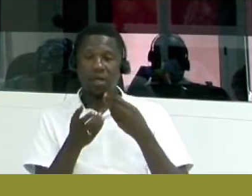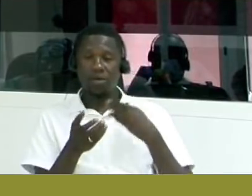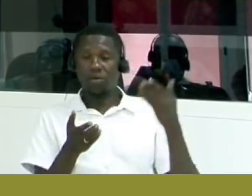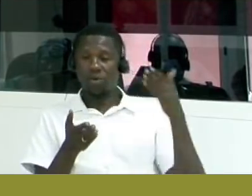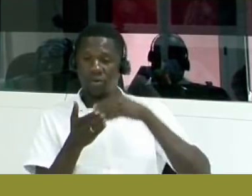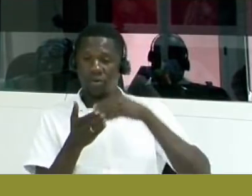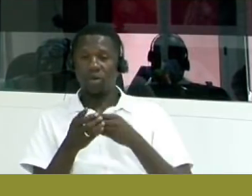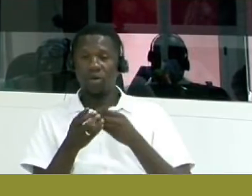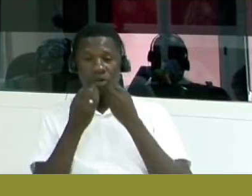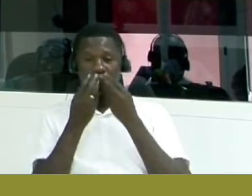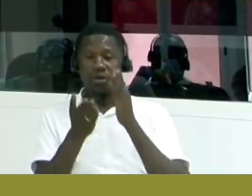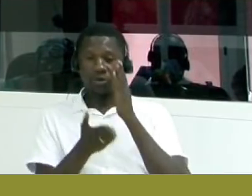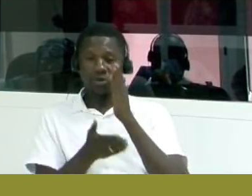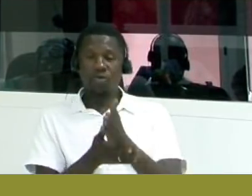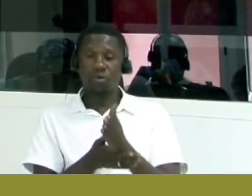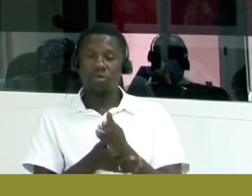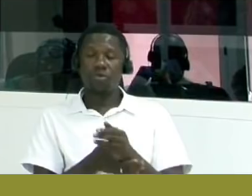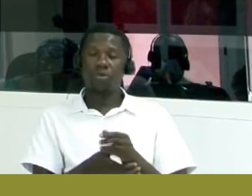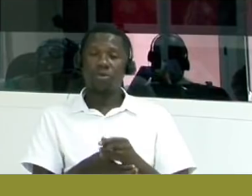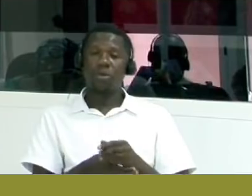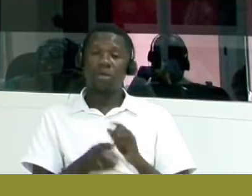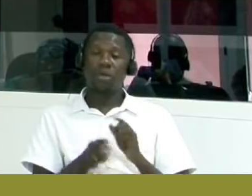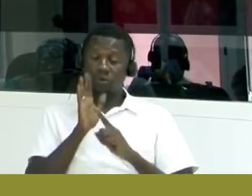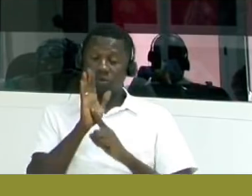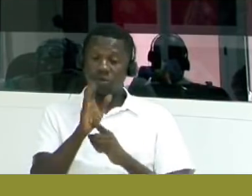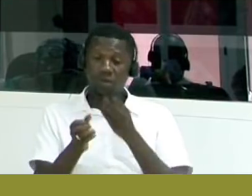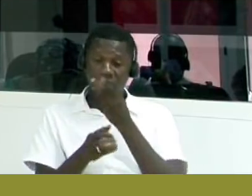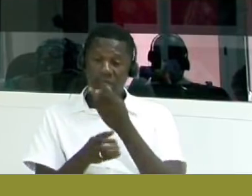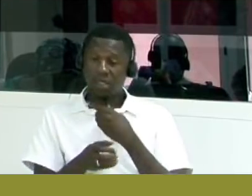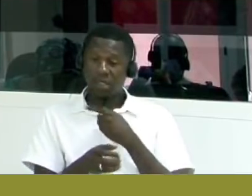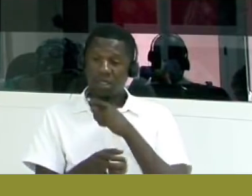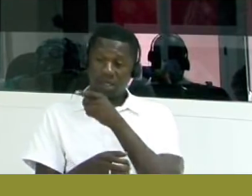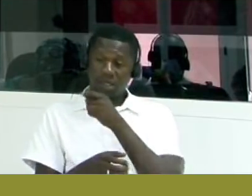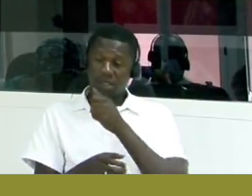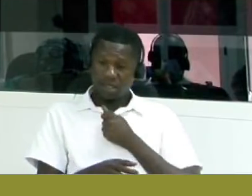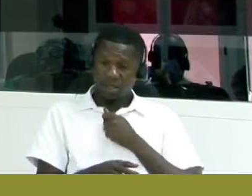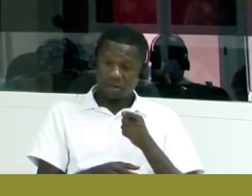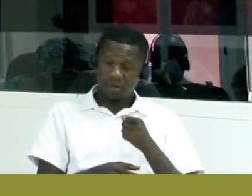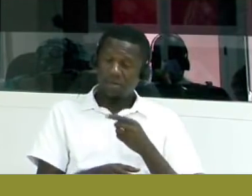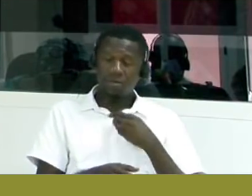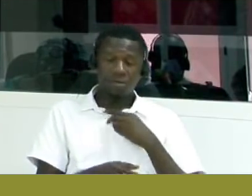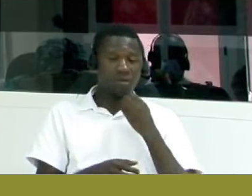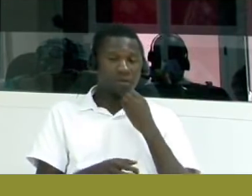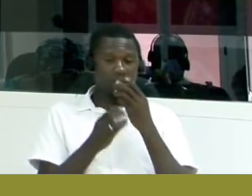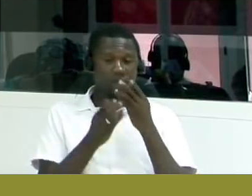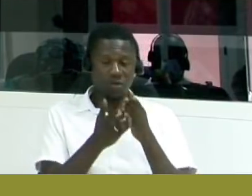doing. To say that he threatened them, if I say so, I'll be unfair. And I want to be fair.